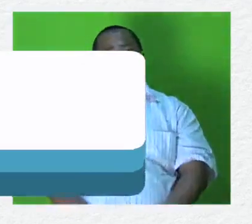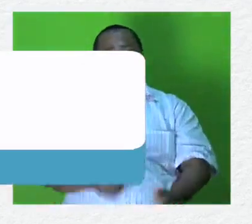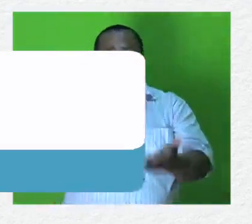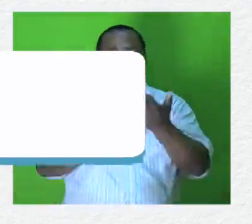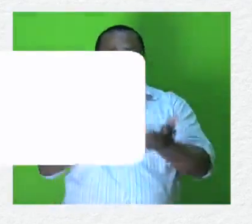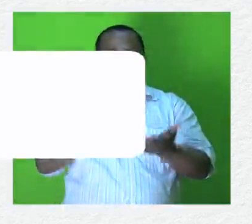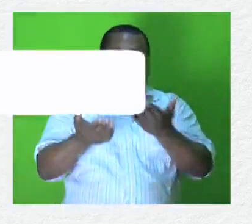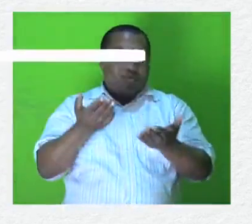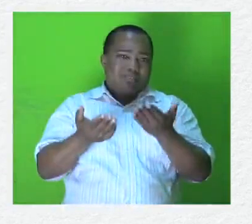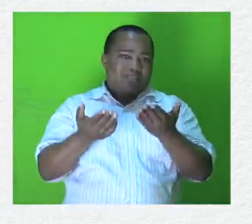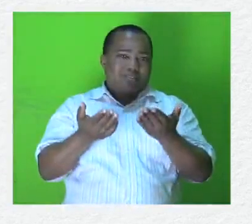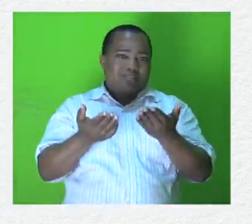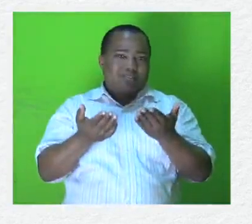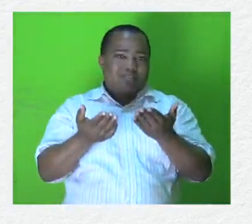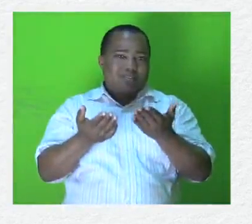The amount is,